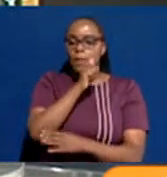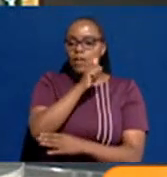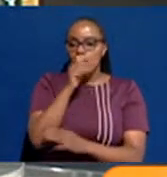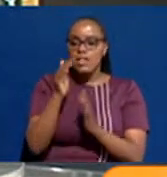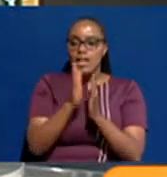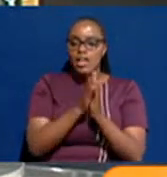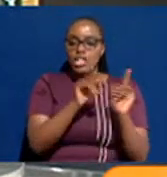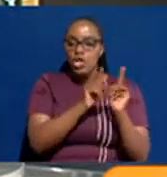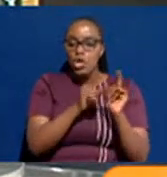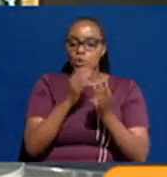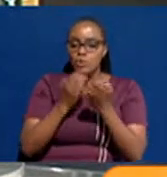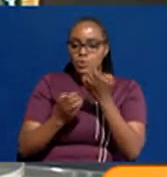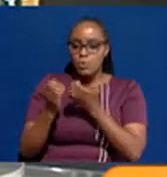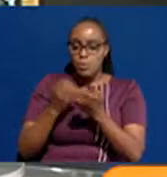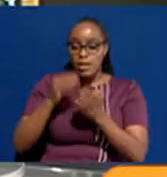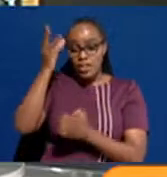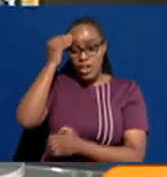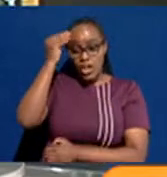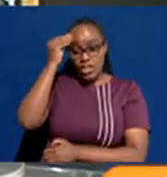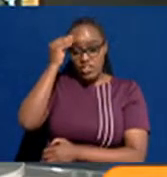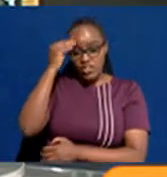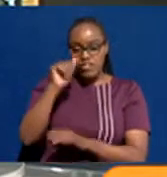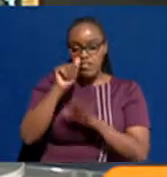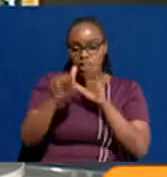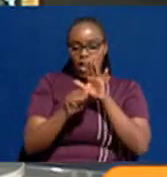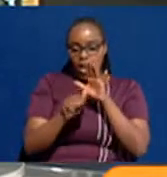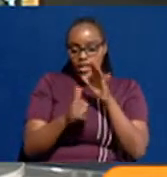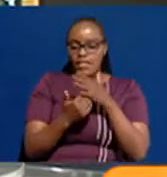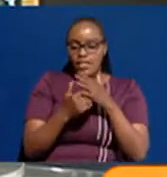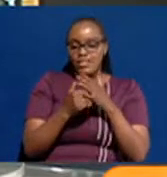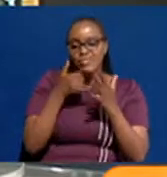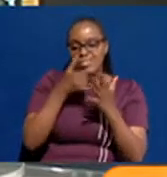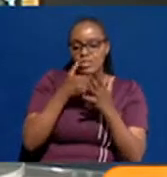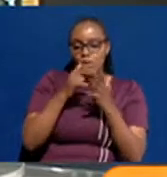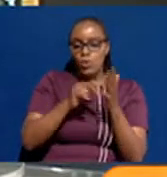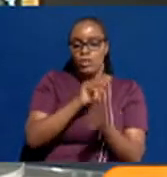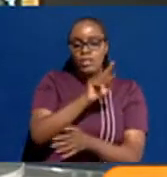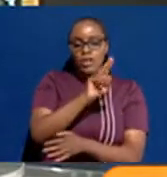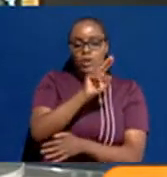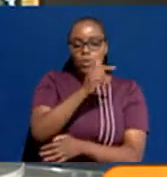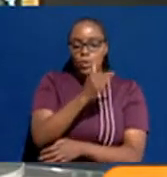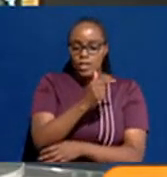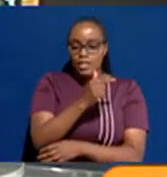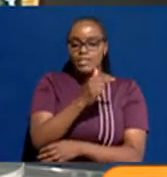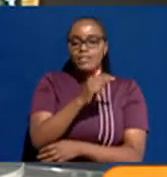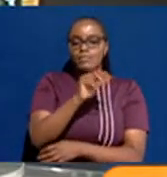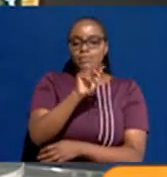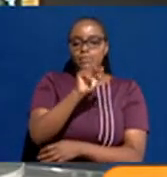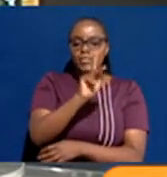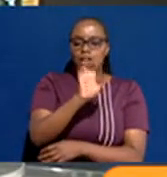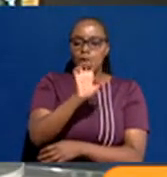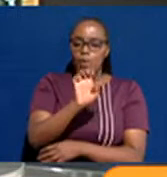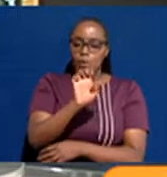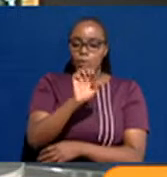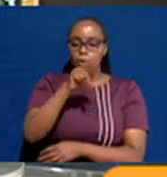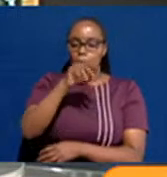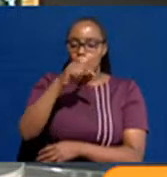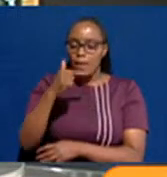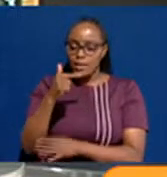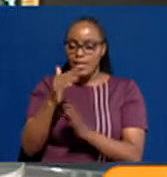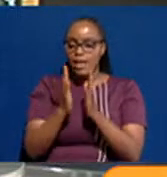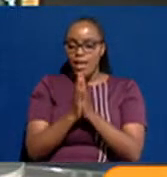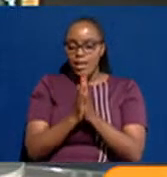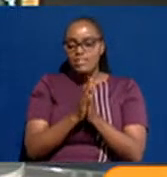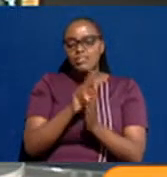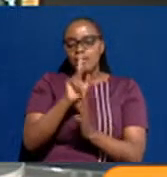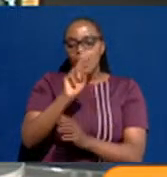and commercialize education. Under the umbrella bodies including NAT, KUPET, WASU, KUSU and KUDEHA, the stakeholders claim